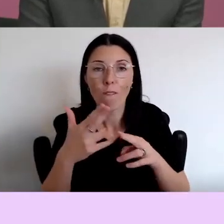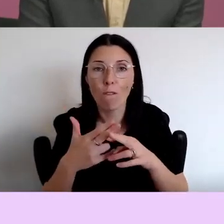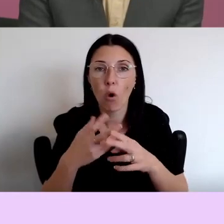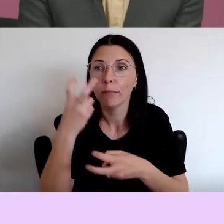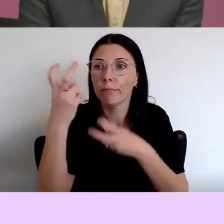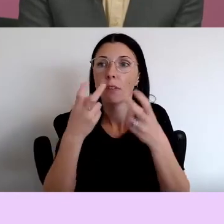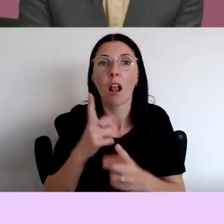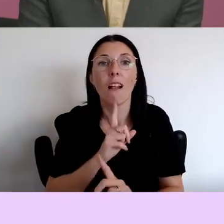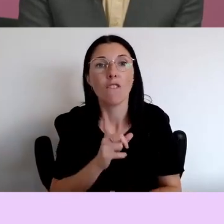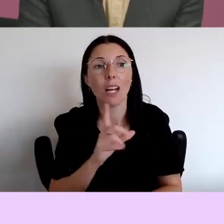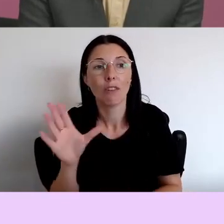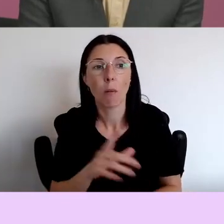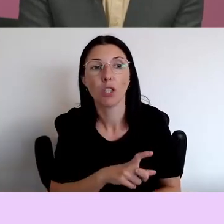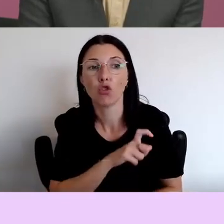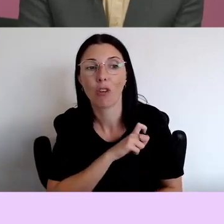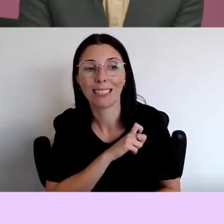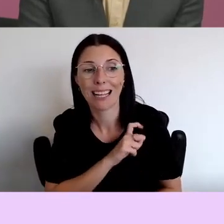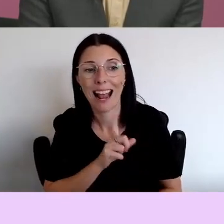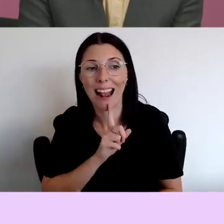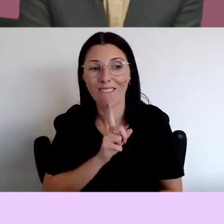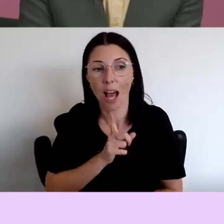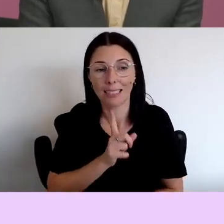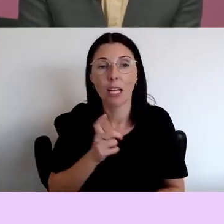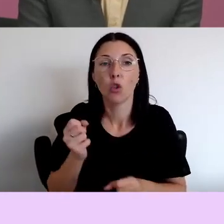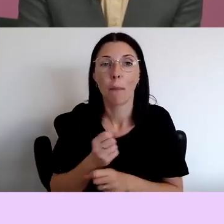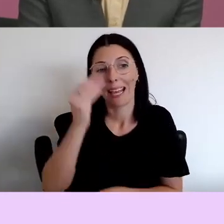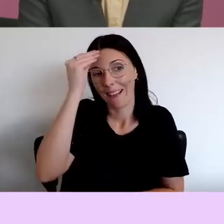advice from trusted advisors to make informed choices.